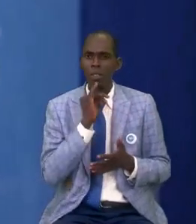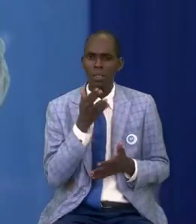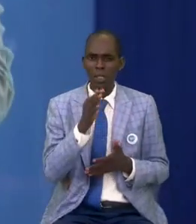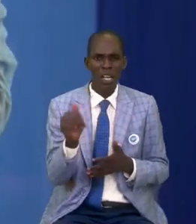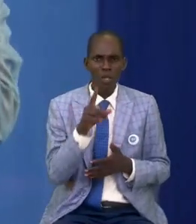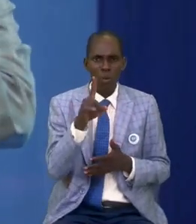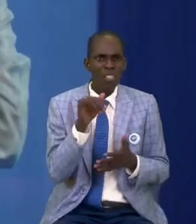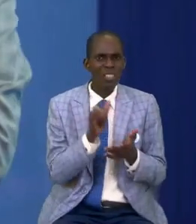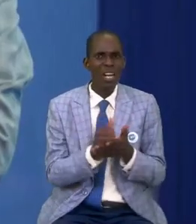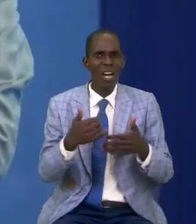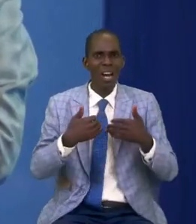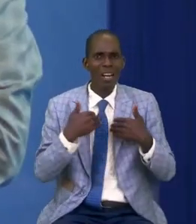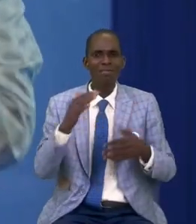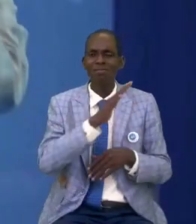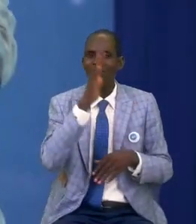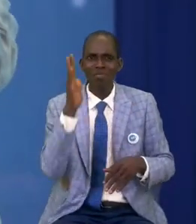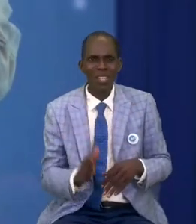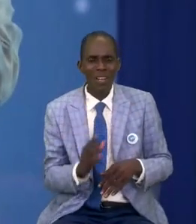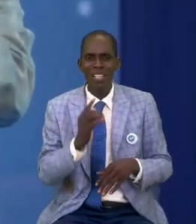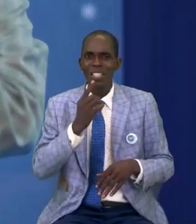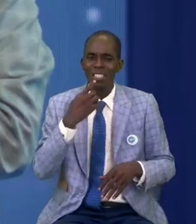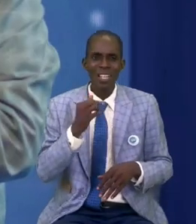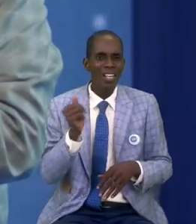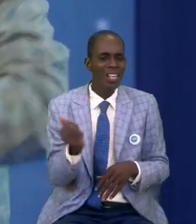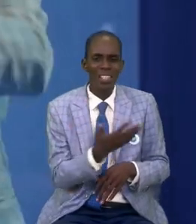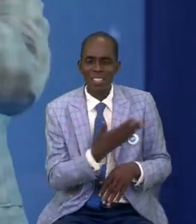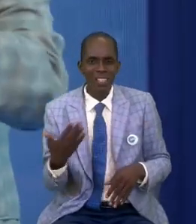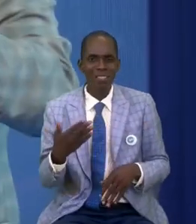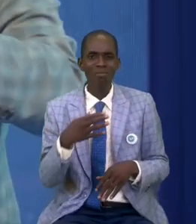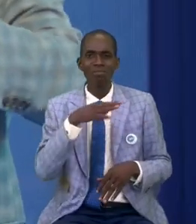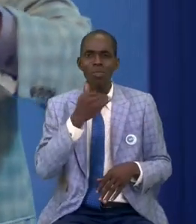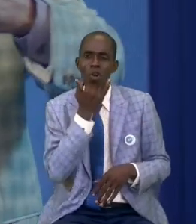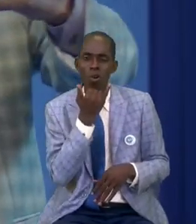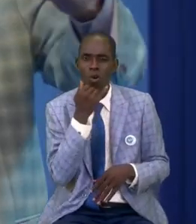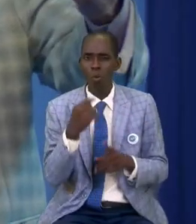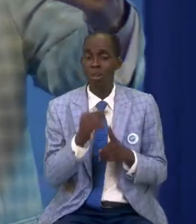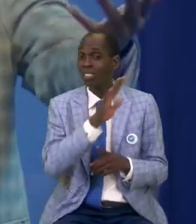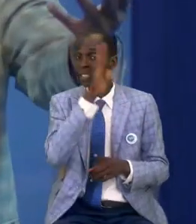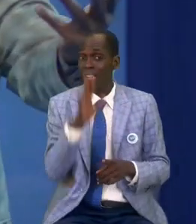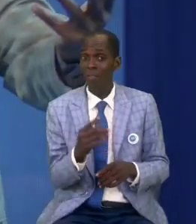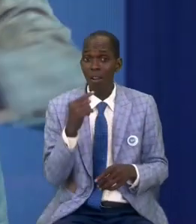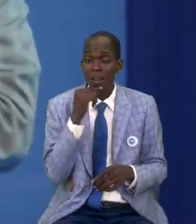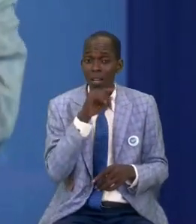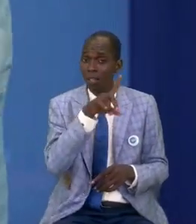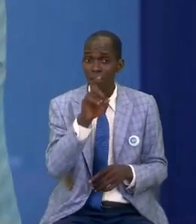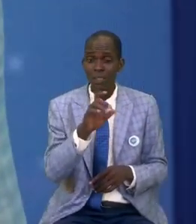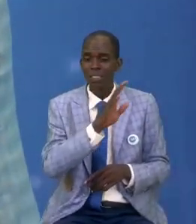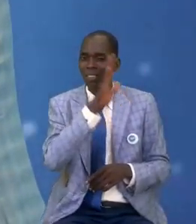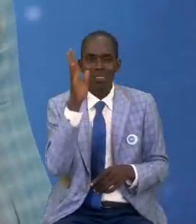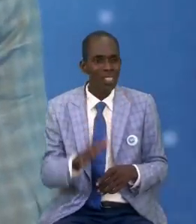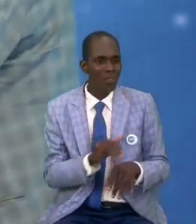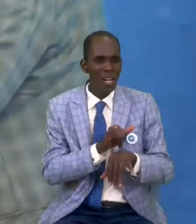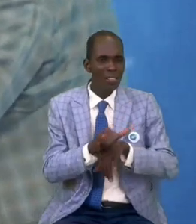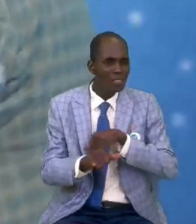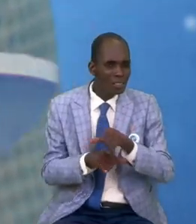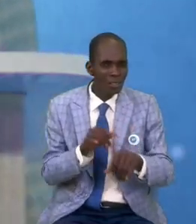never told a lie, never deceived, never exaggerated. I never